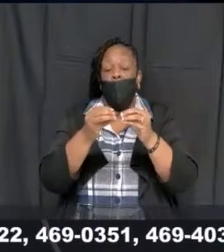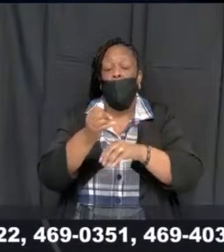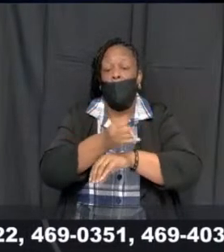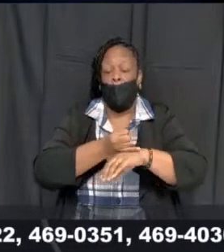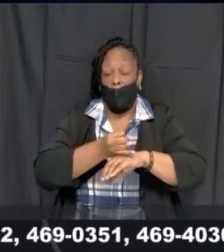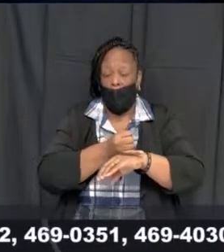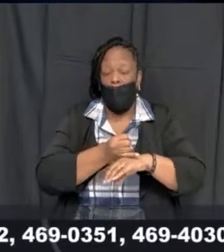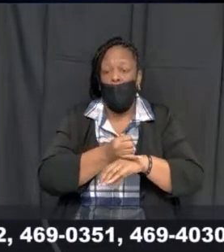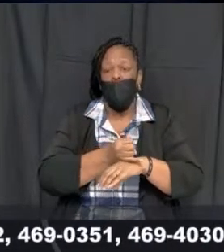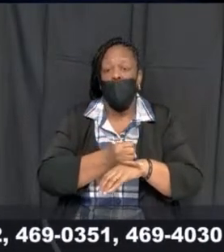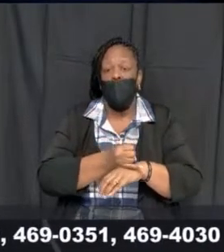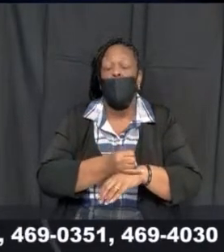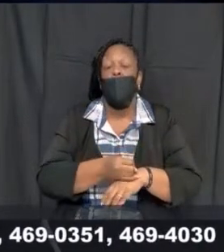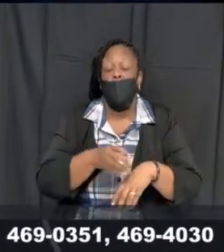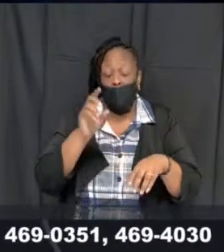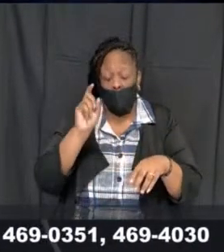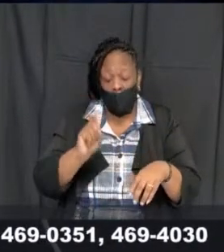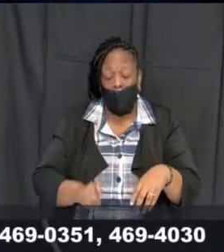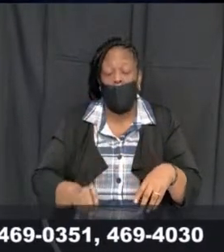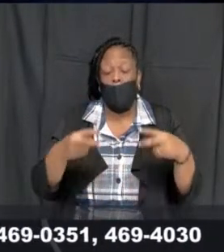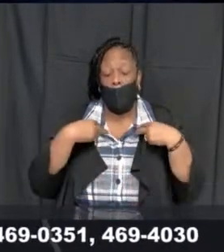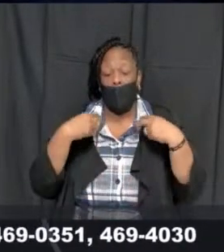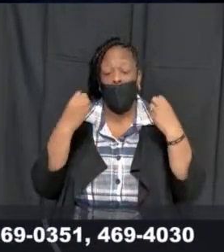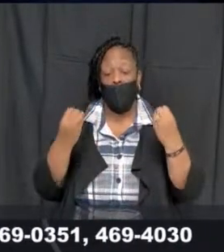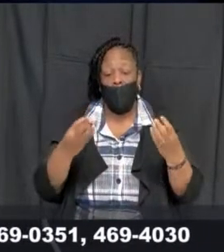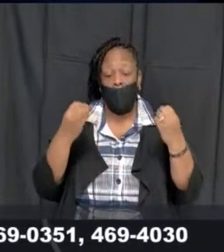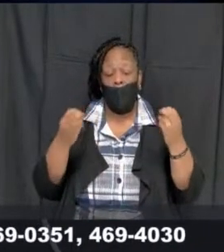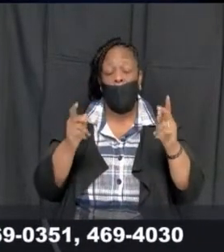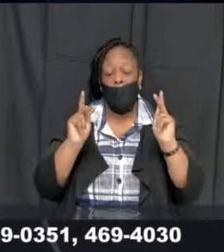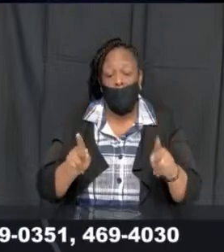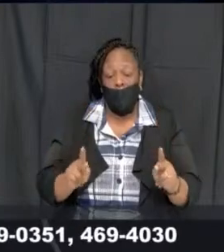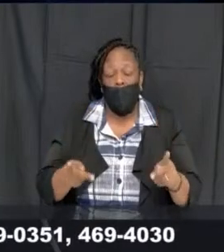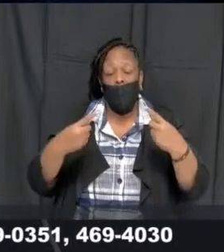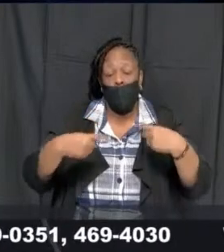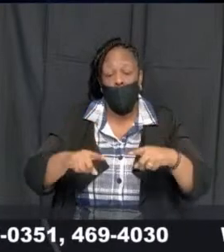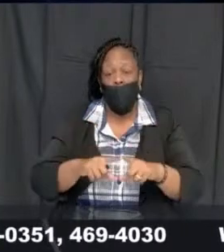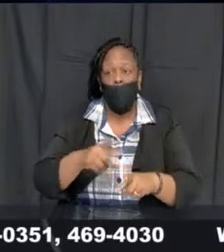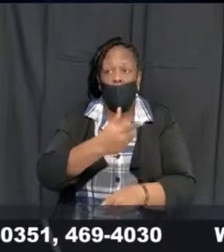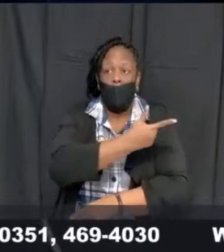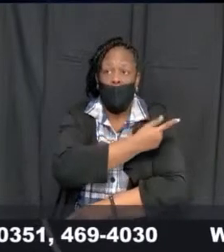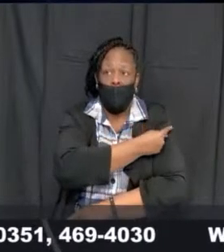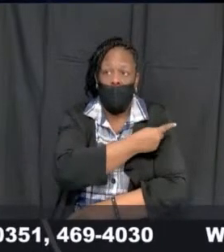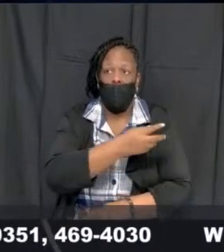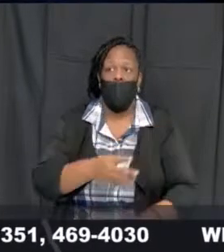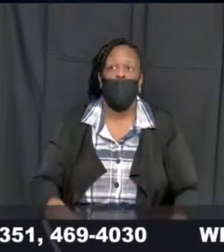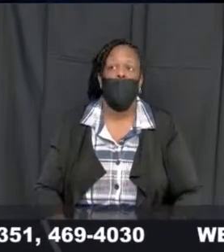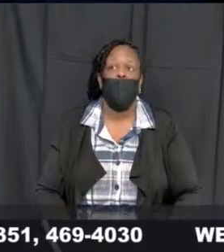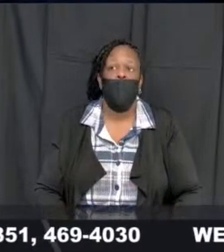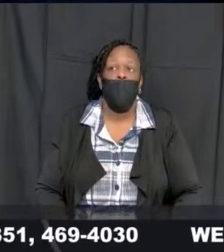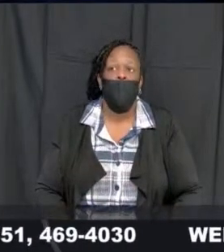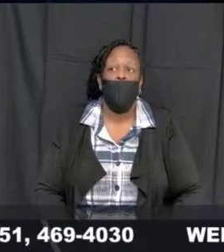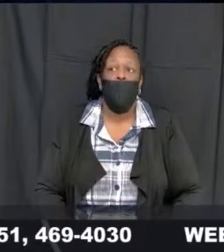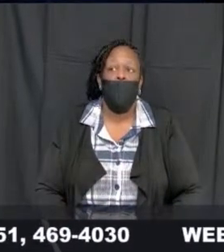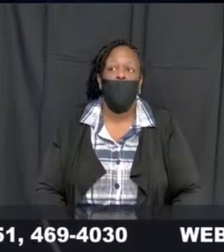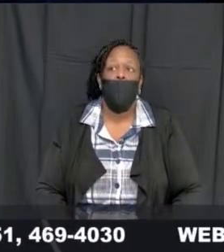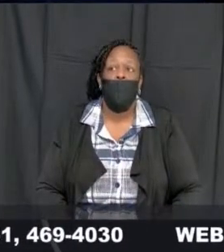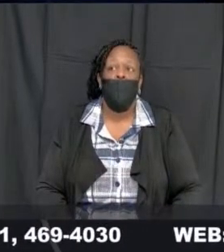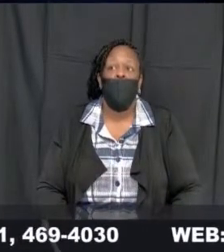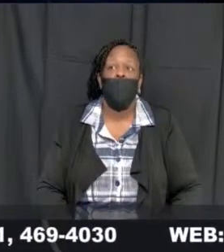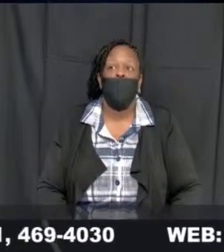to look to go. And I would read you something, not too long, but I will try to be quick. But it's by Sir